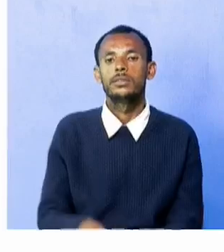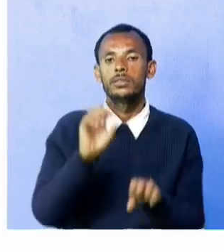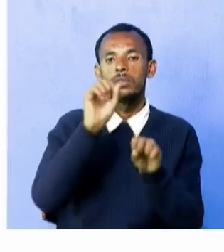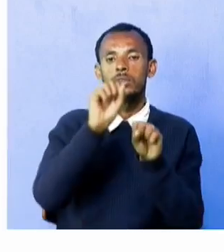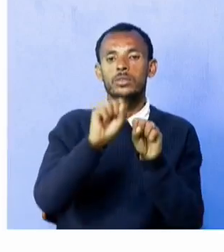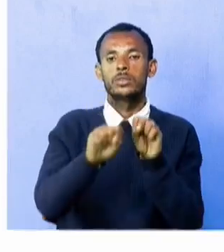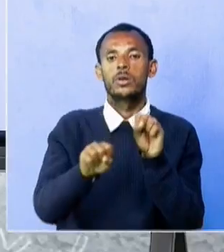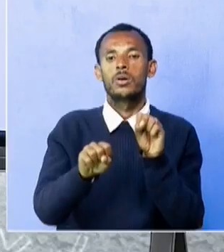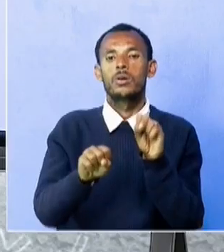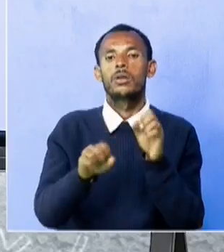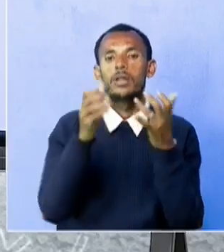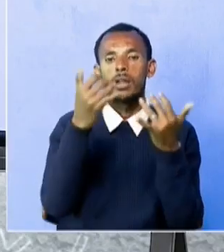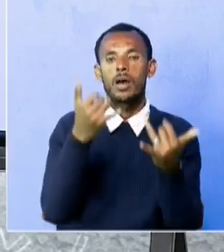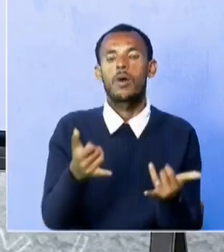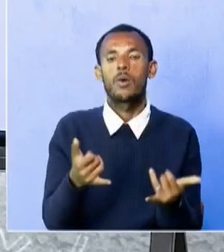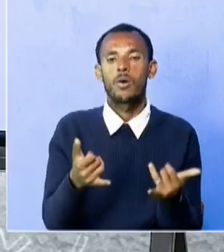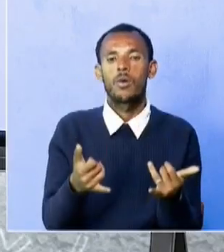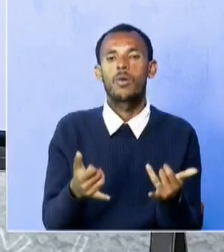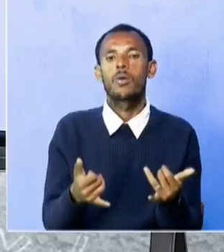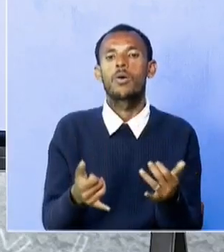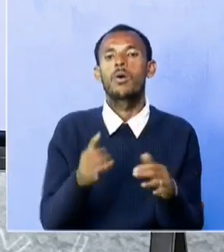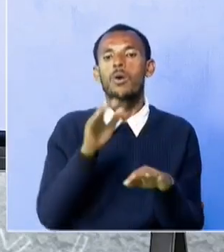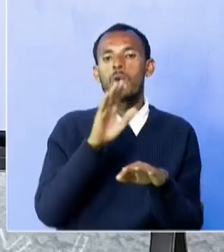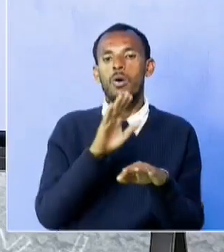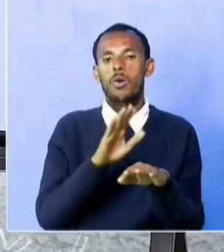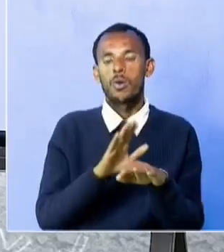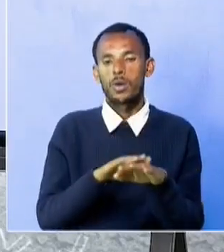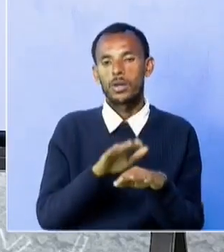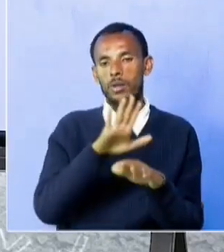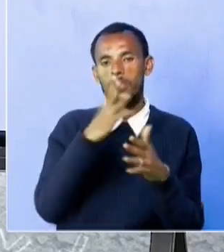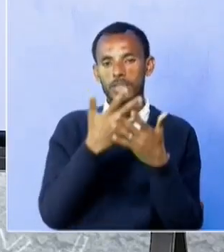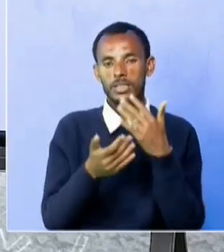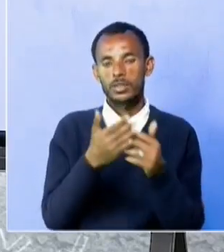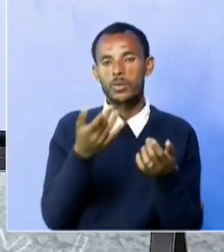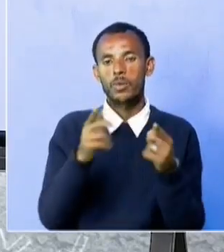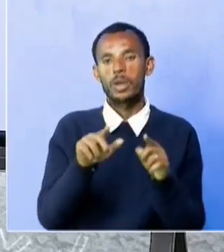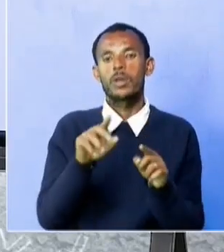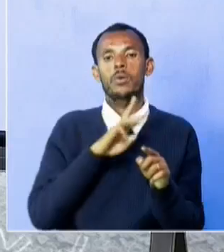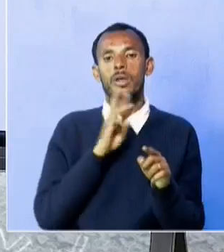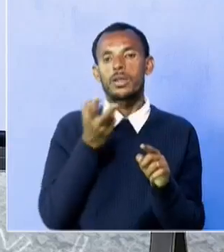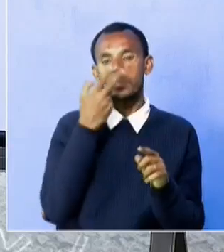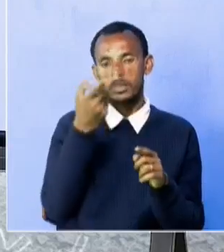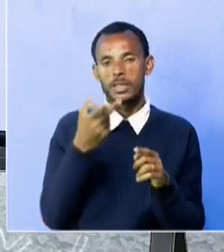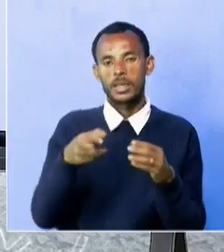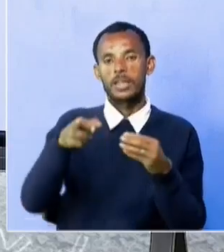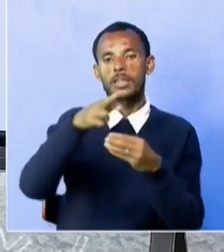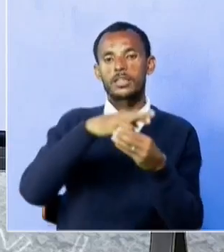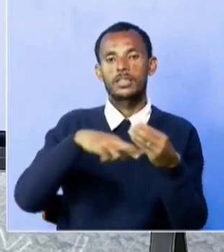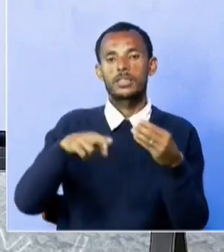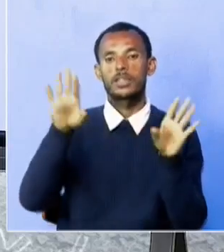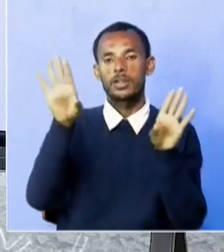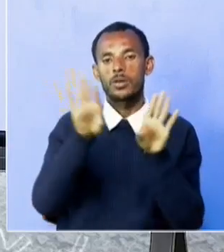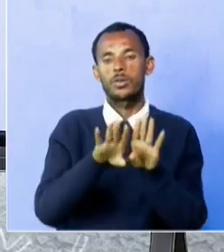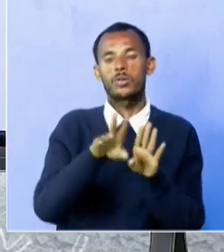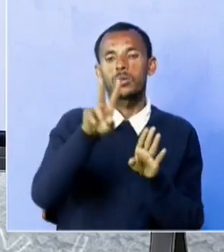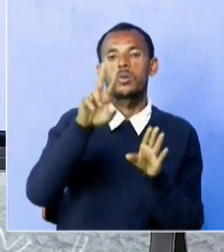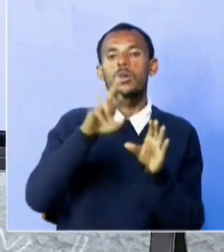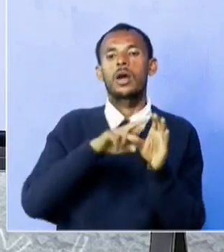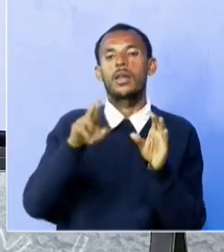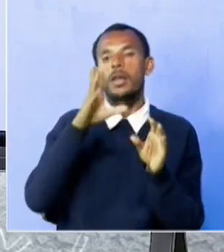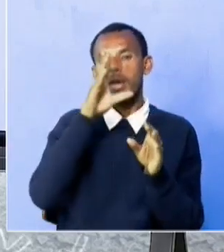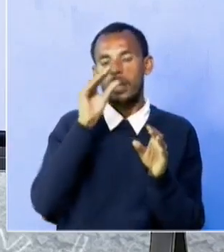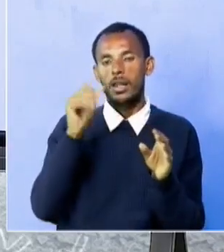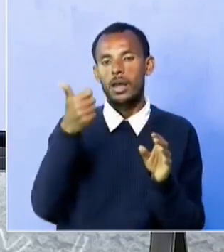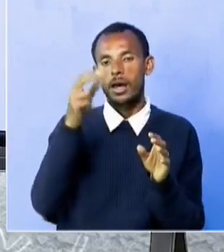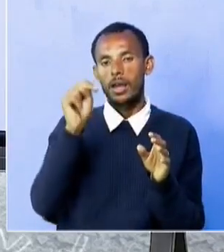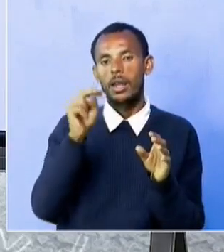So now or onwards, whenever you see a certain region enclosed by two radii and an arc,